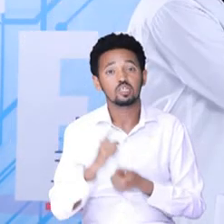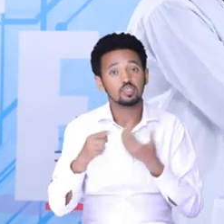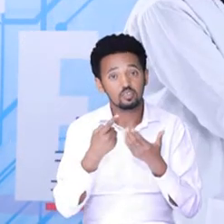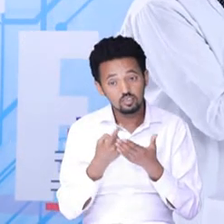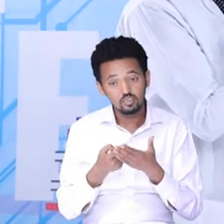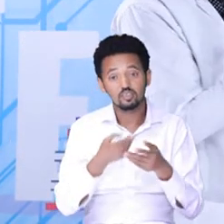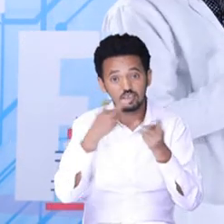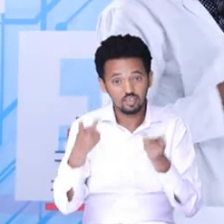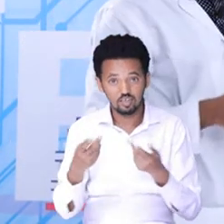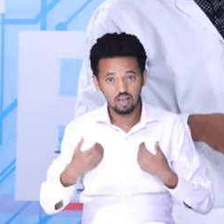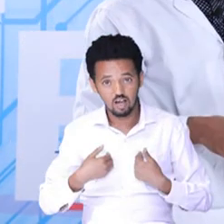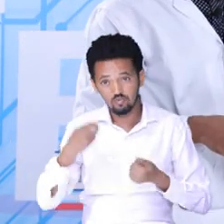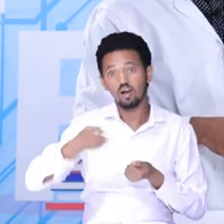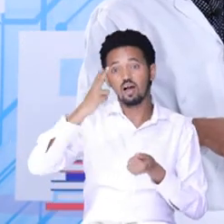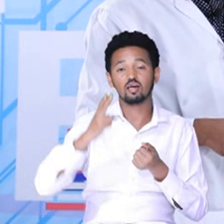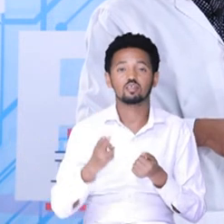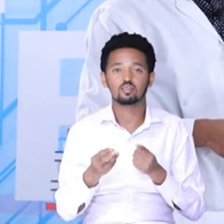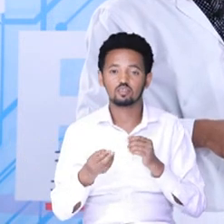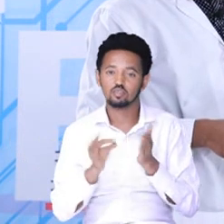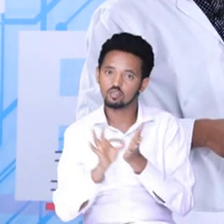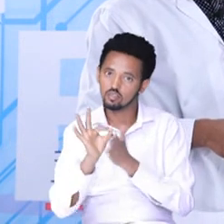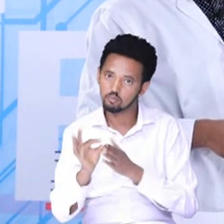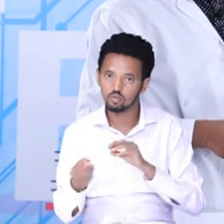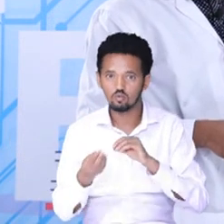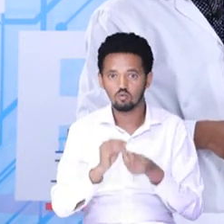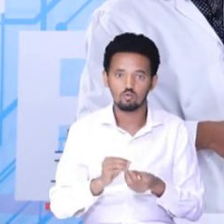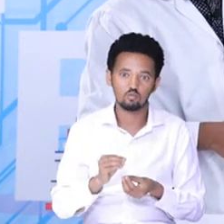These two areas have high number of urban population.